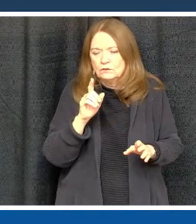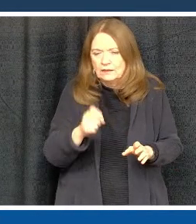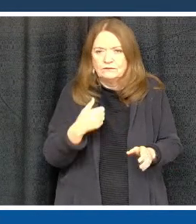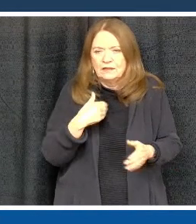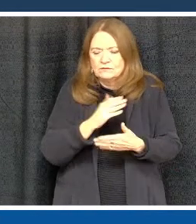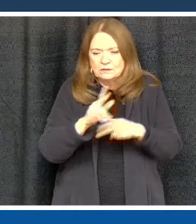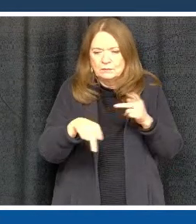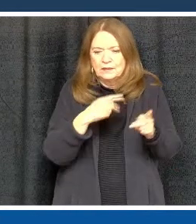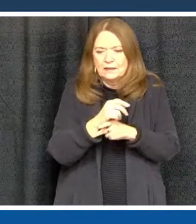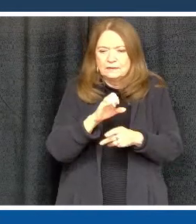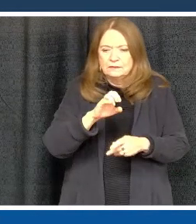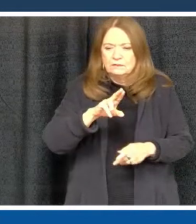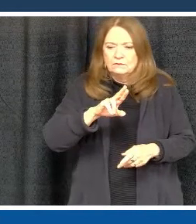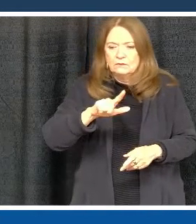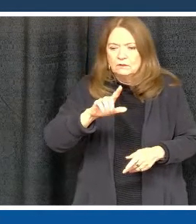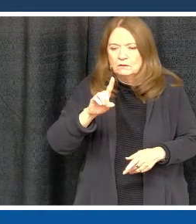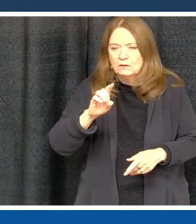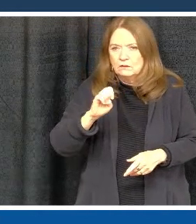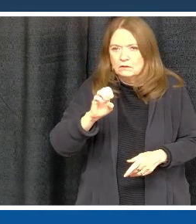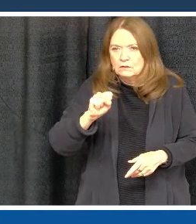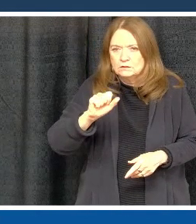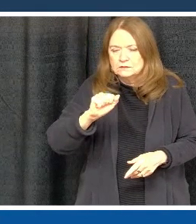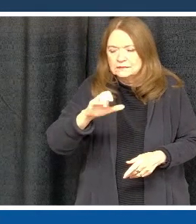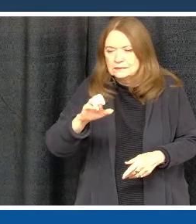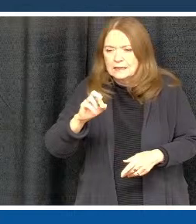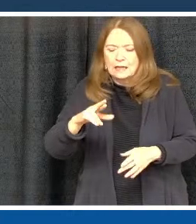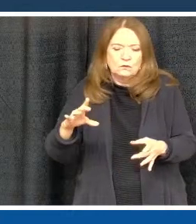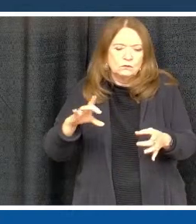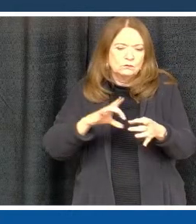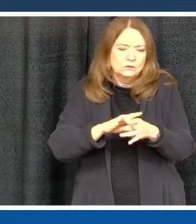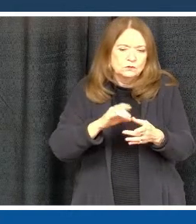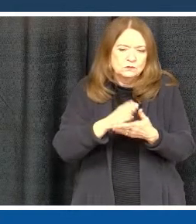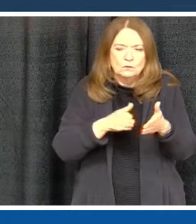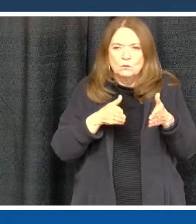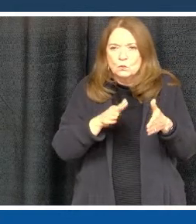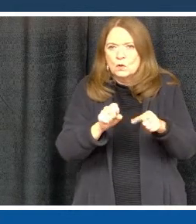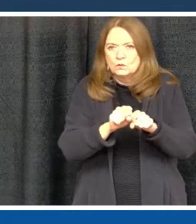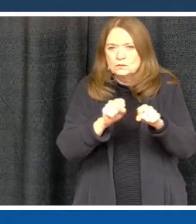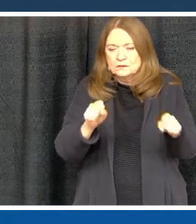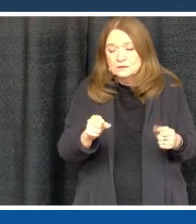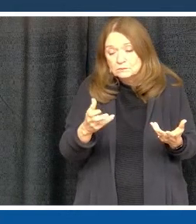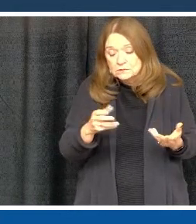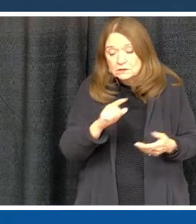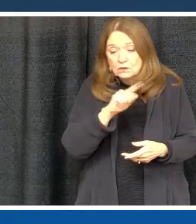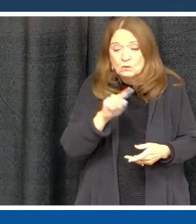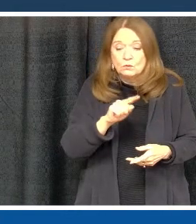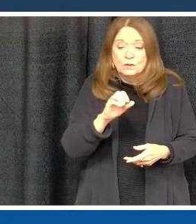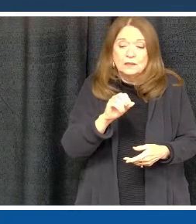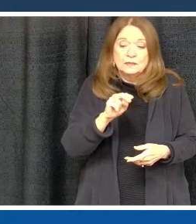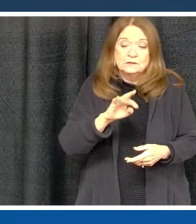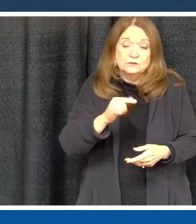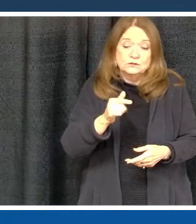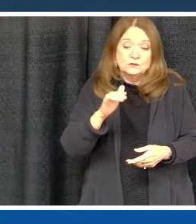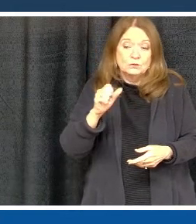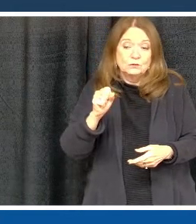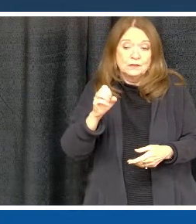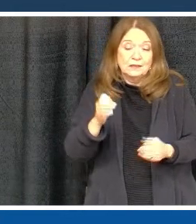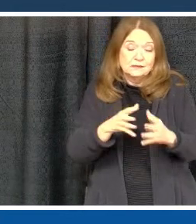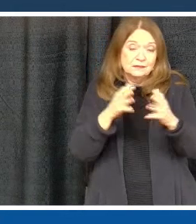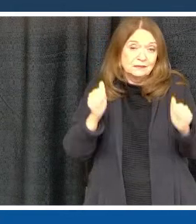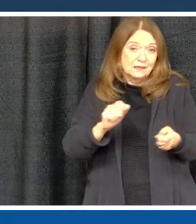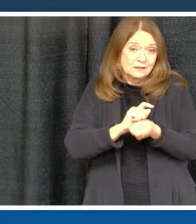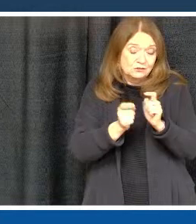of cul-de-sac or connect to the existing road system. So again, it's a zoning case. A lot can change between this and